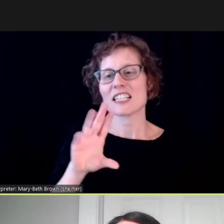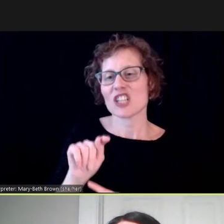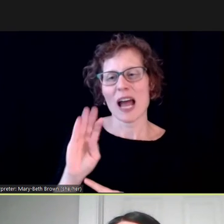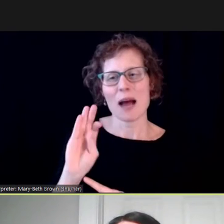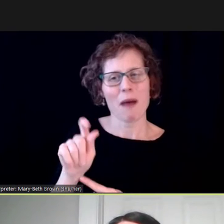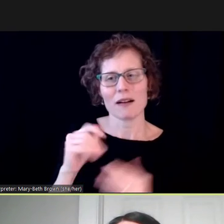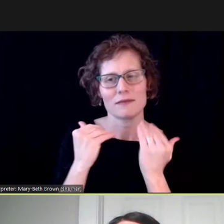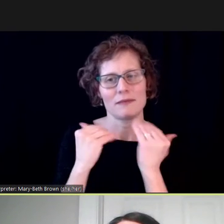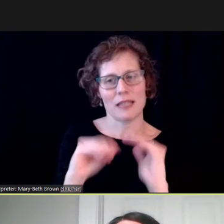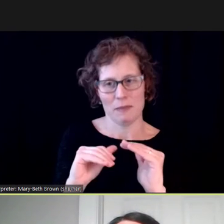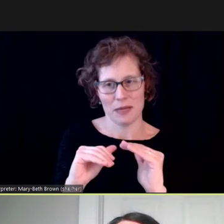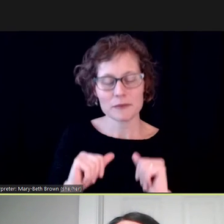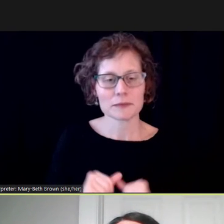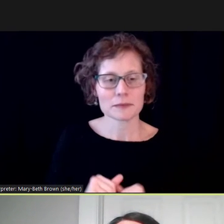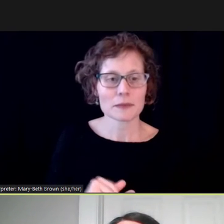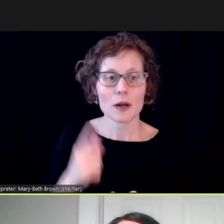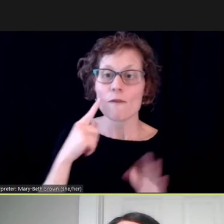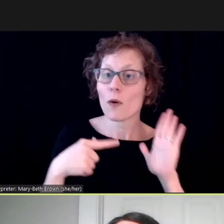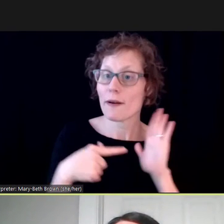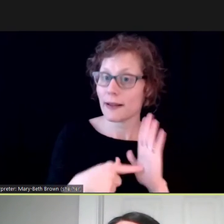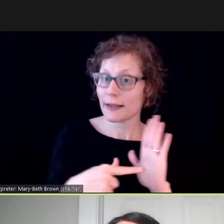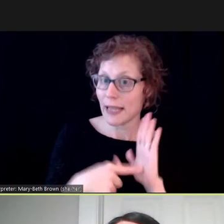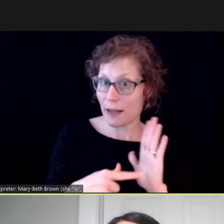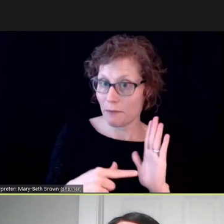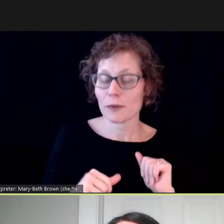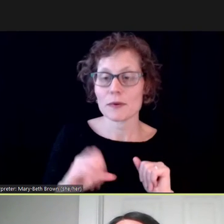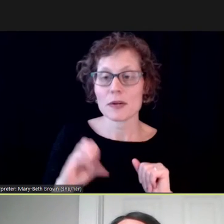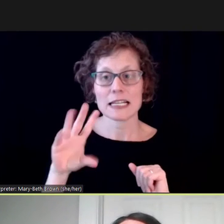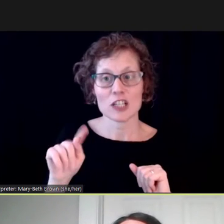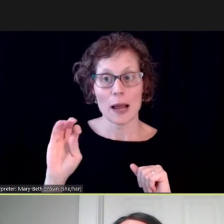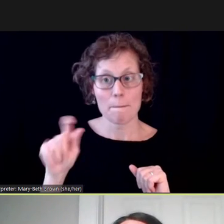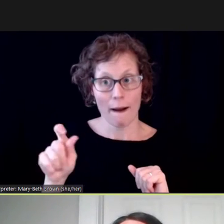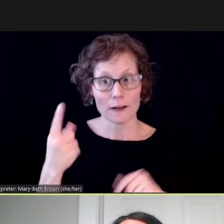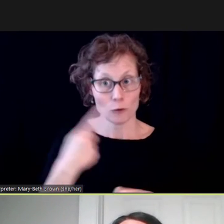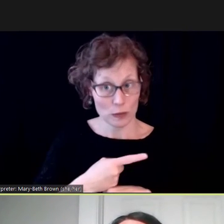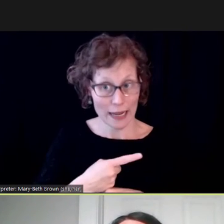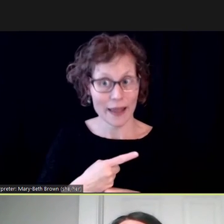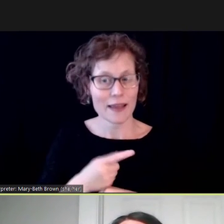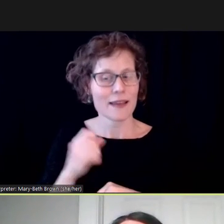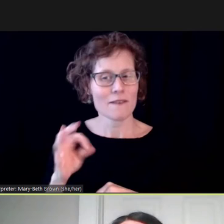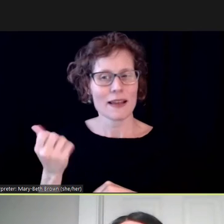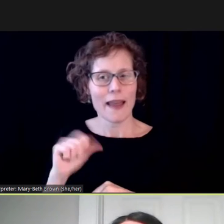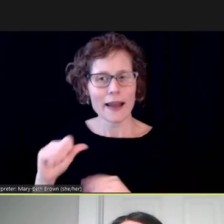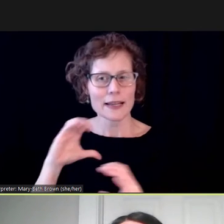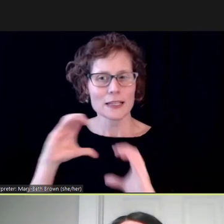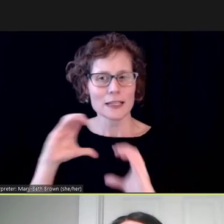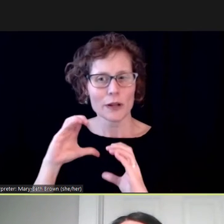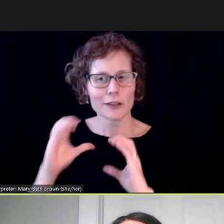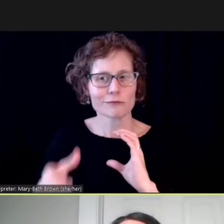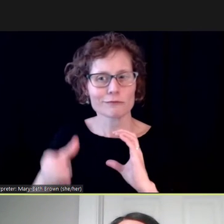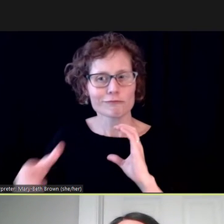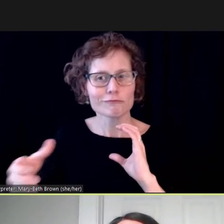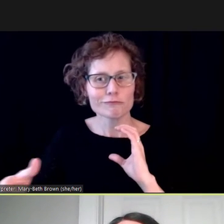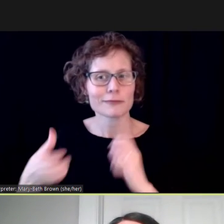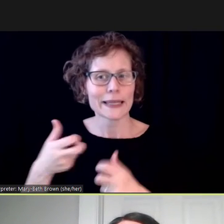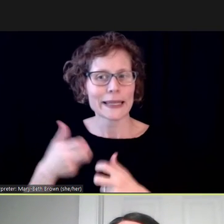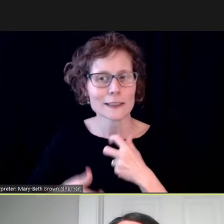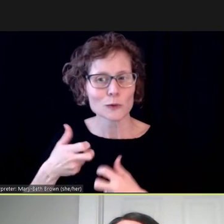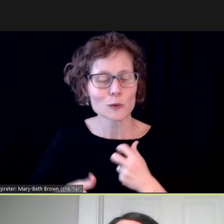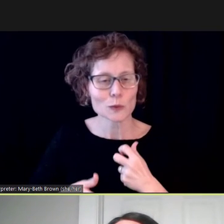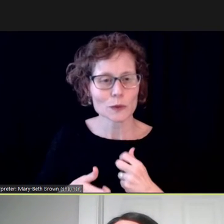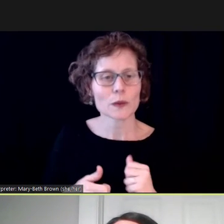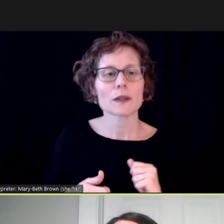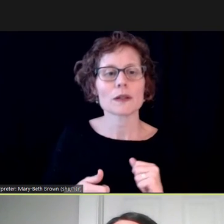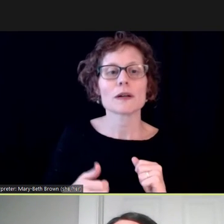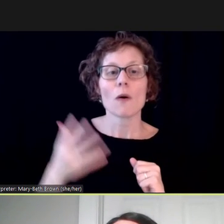For example, we asked to only use chat today if you have any communication issues. And that's